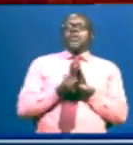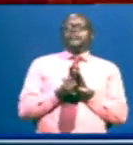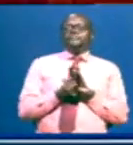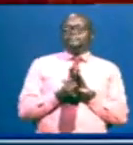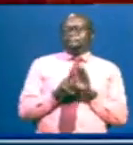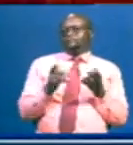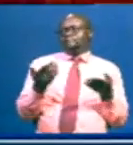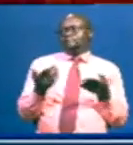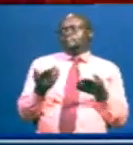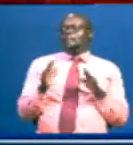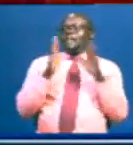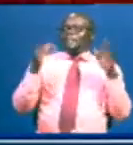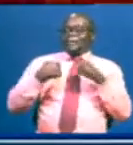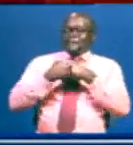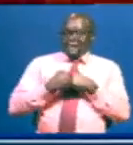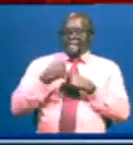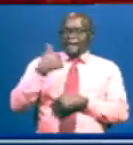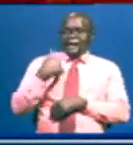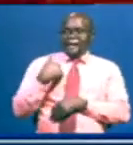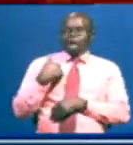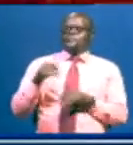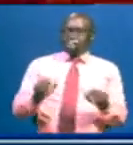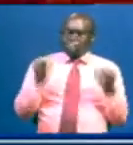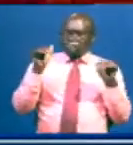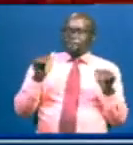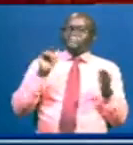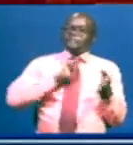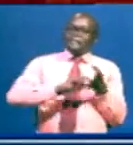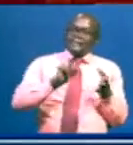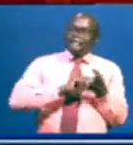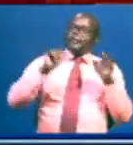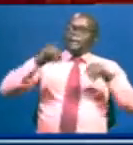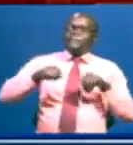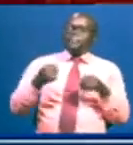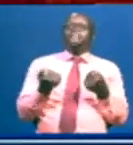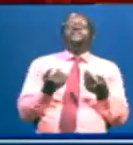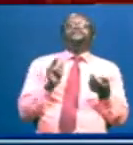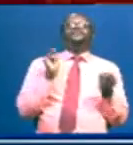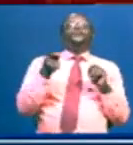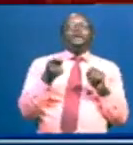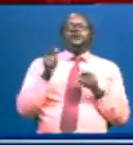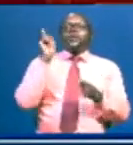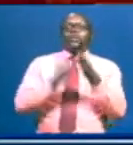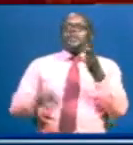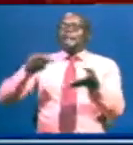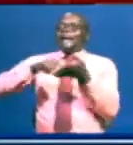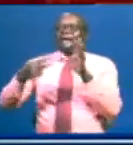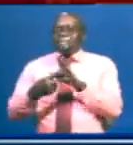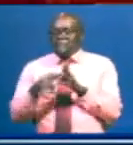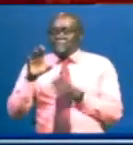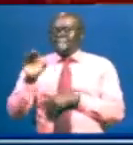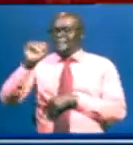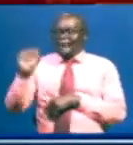Madam Speaker, the biggest challenge that I have, and I was waiting for the Secretariat to be able to demystify what it means by a cabinet